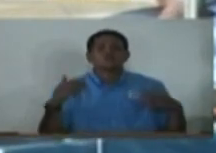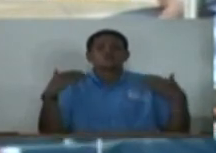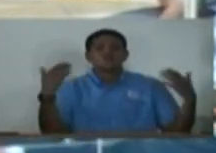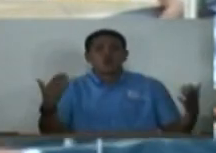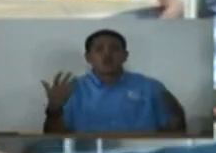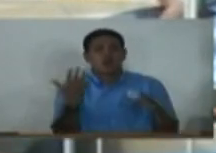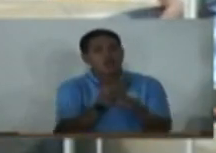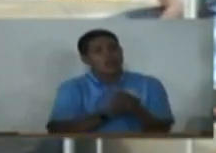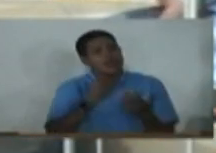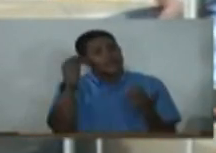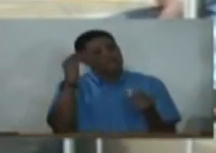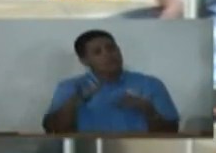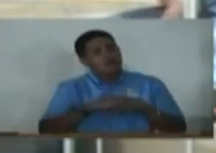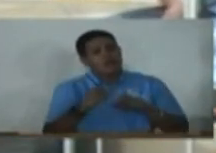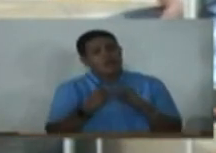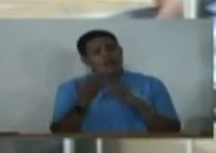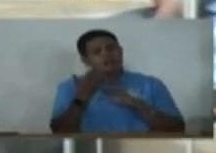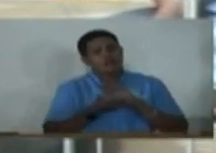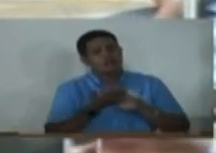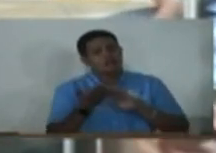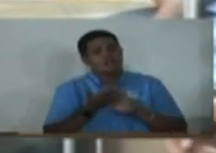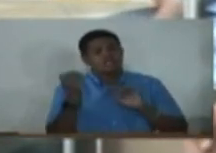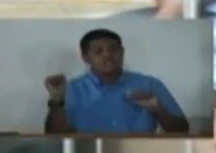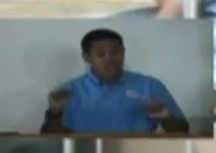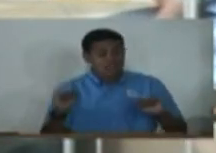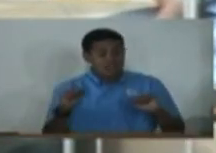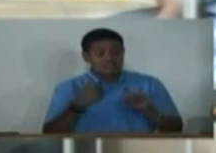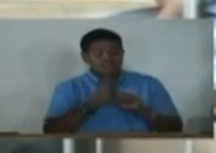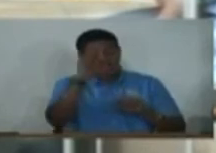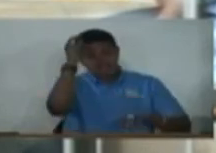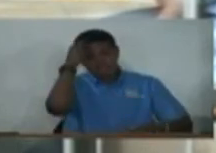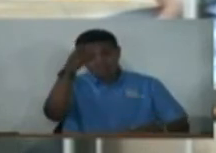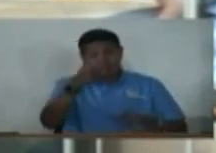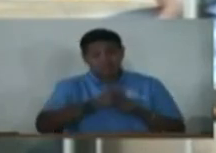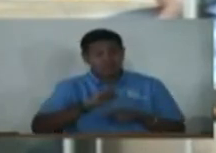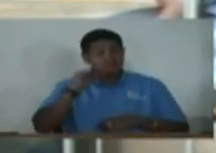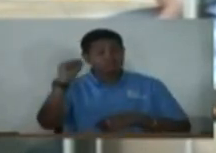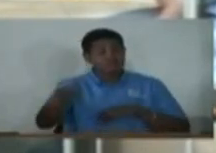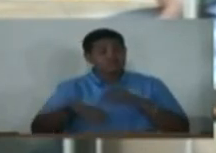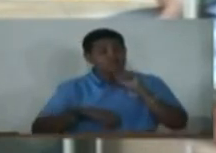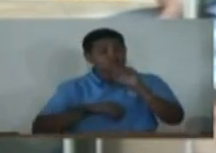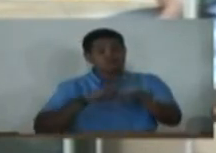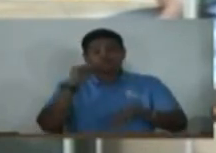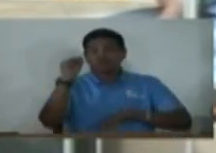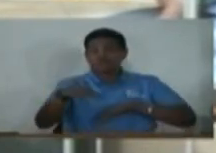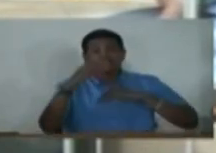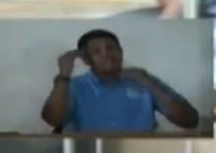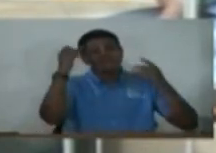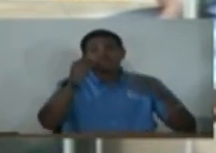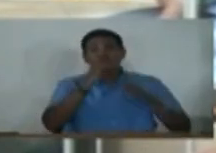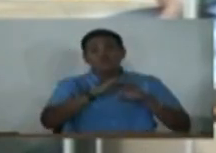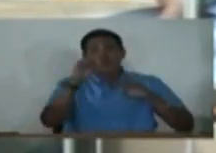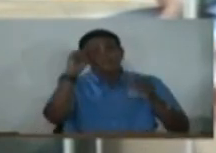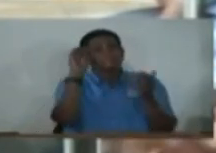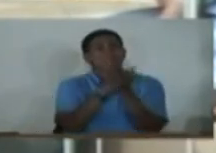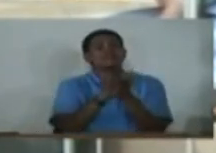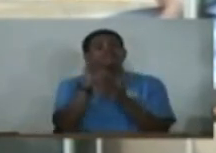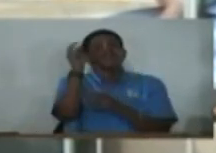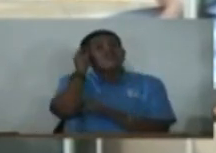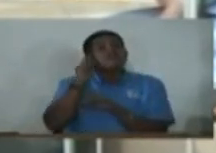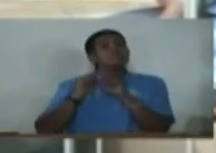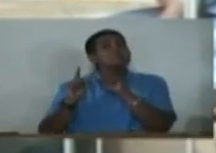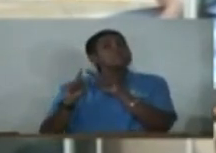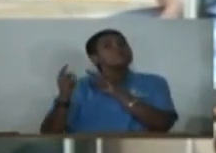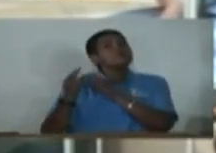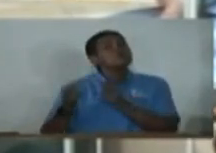get the information. The government puts out the information, and if you don't believe the government, there are many other